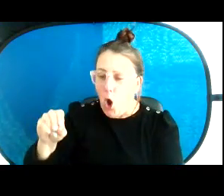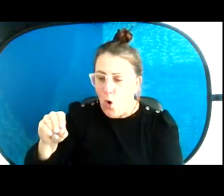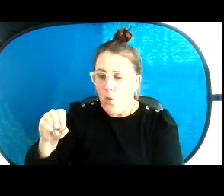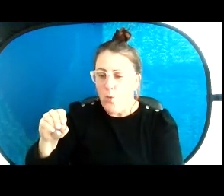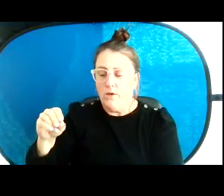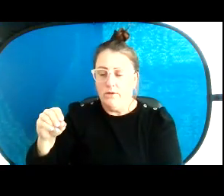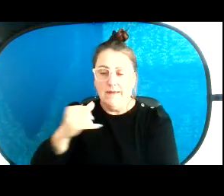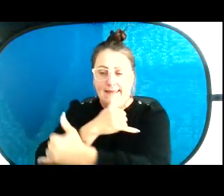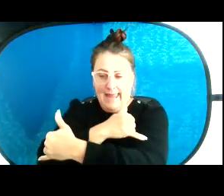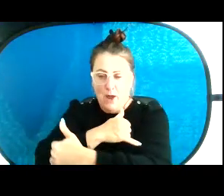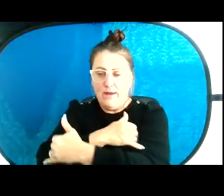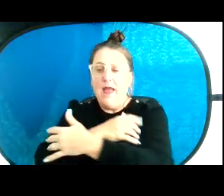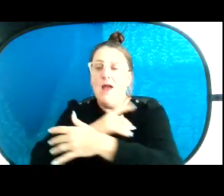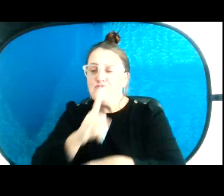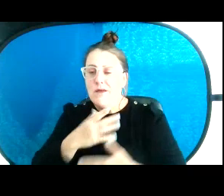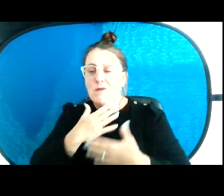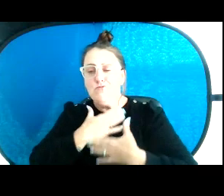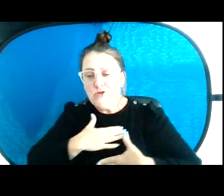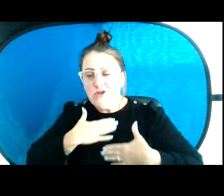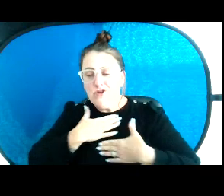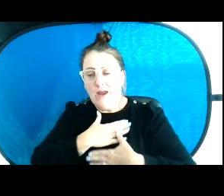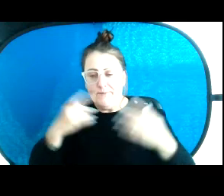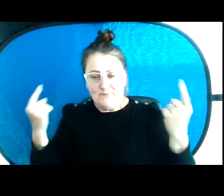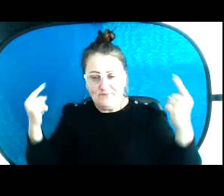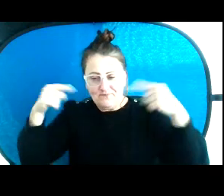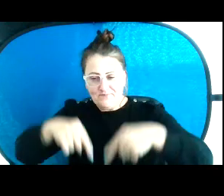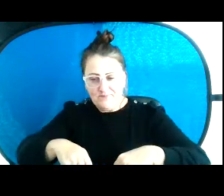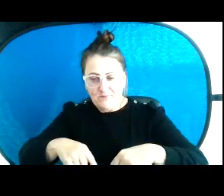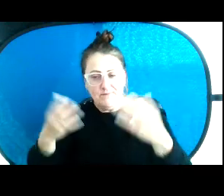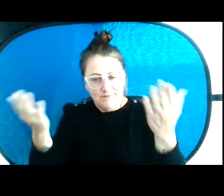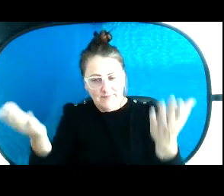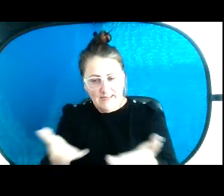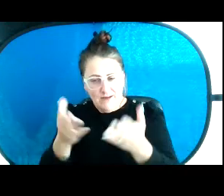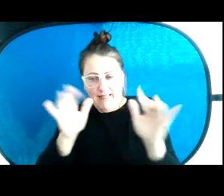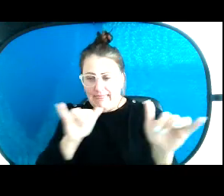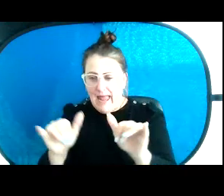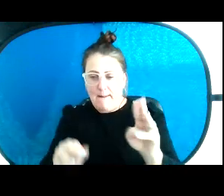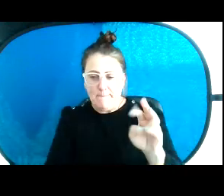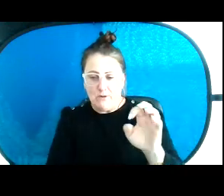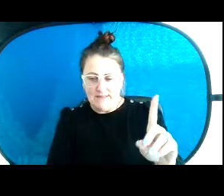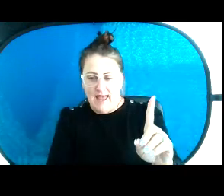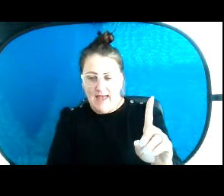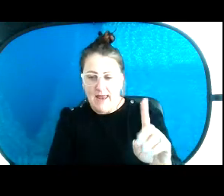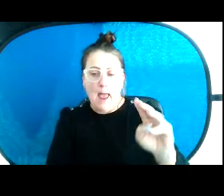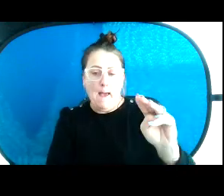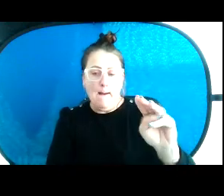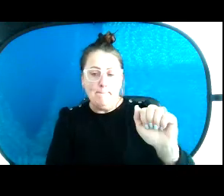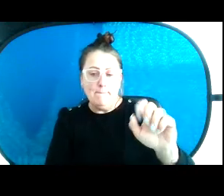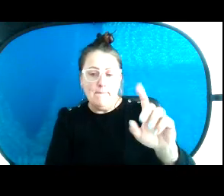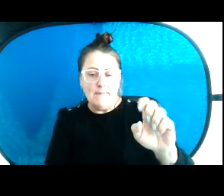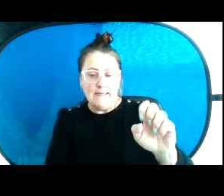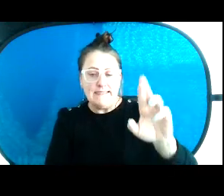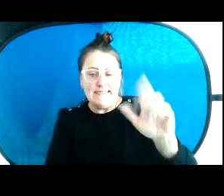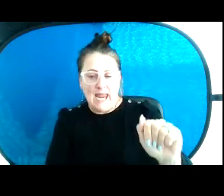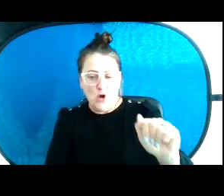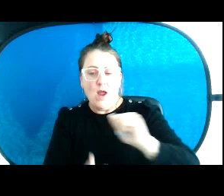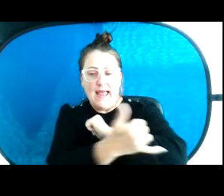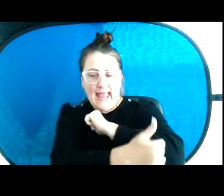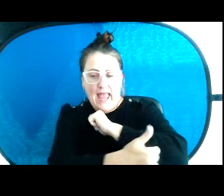and I really appreciate coming to counties like Merced, Madera counties, and as